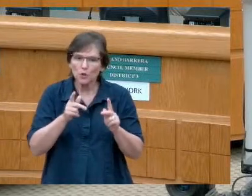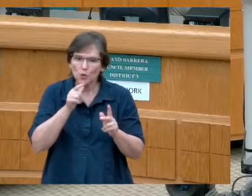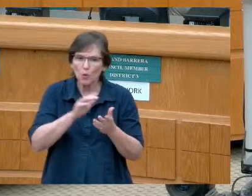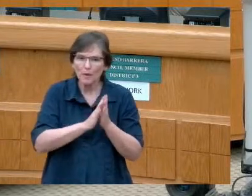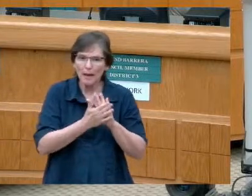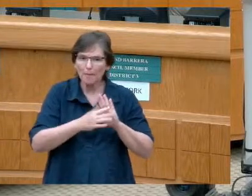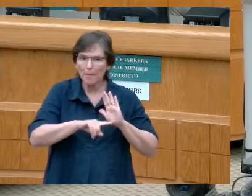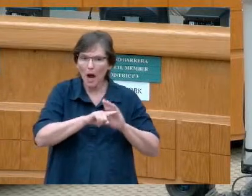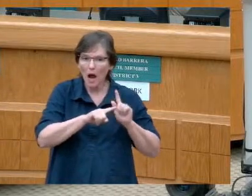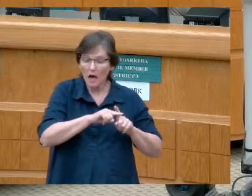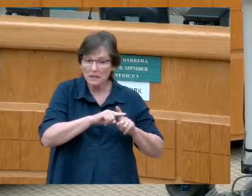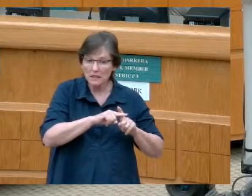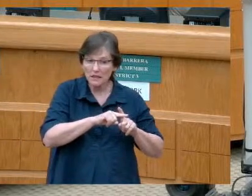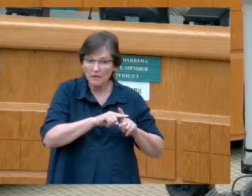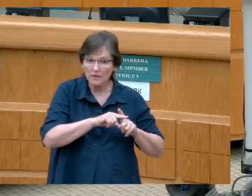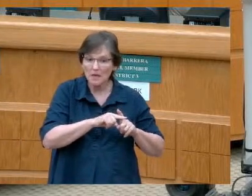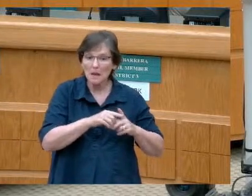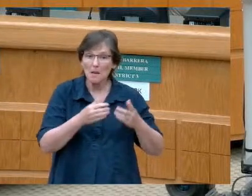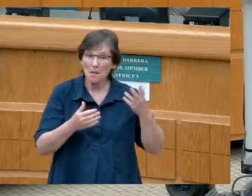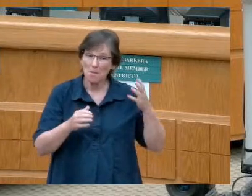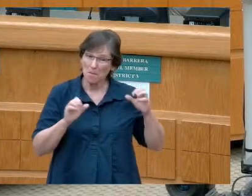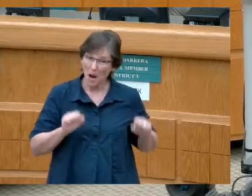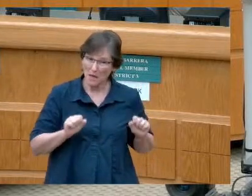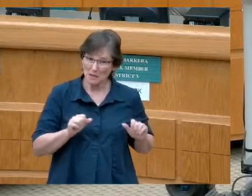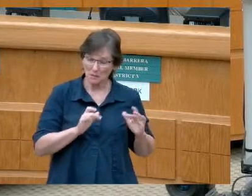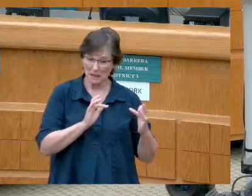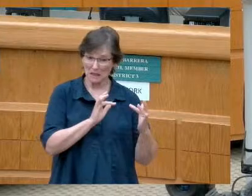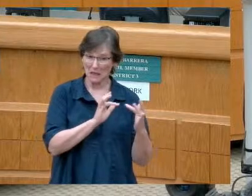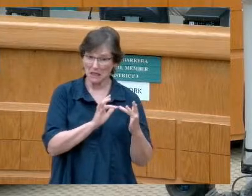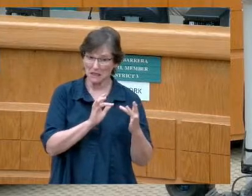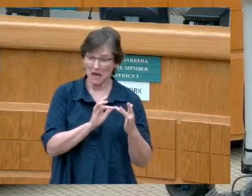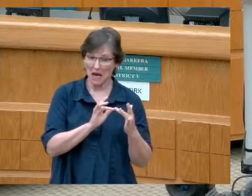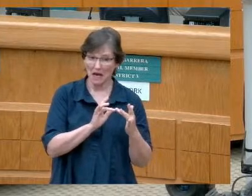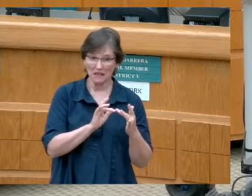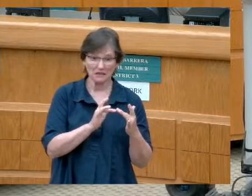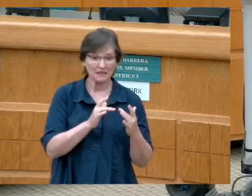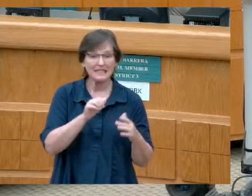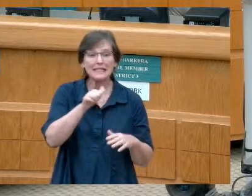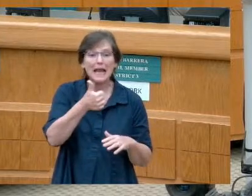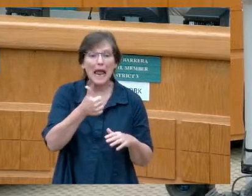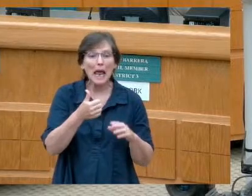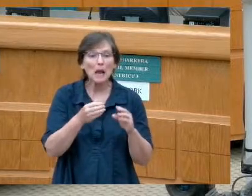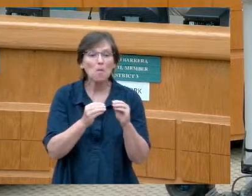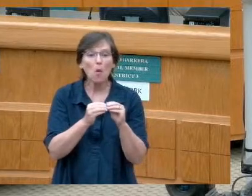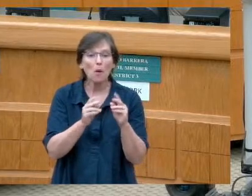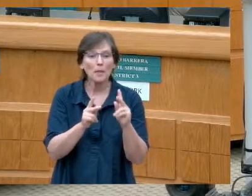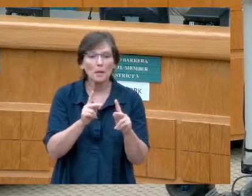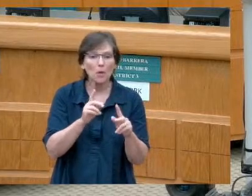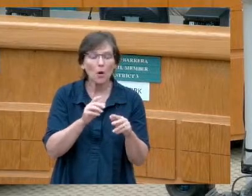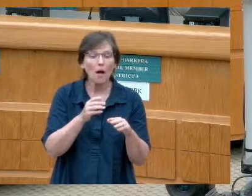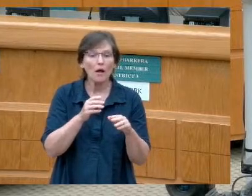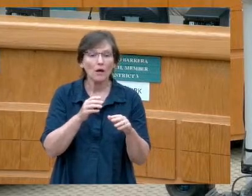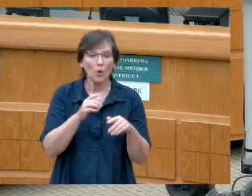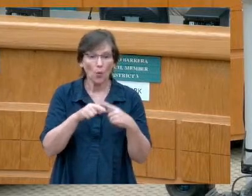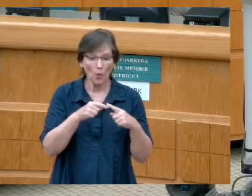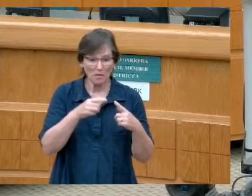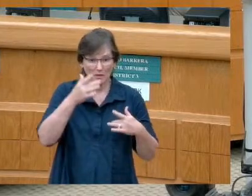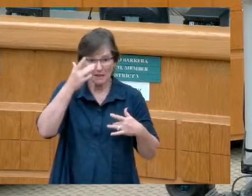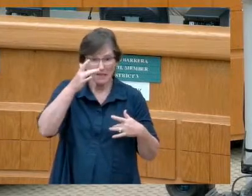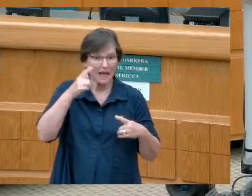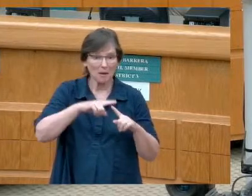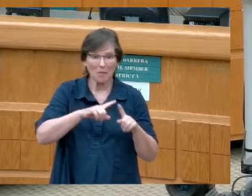Those close contacts may be family members, co-workers, or even just close friends that they were with. So